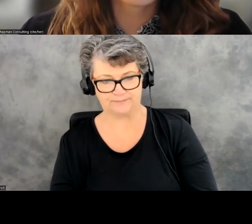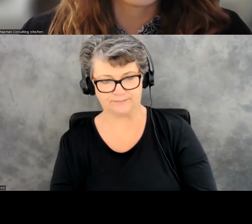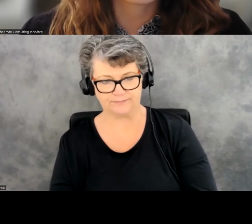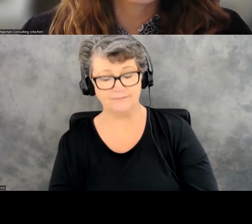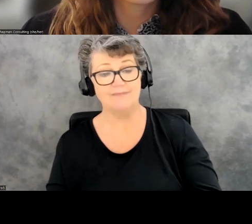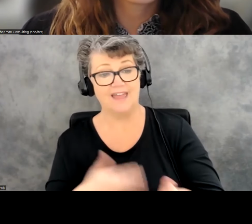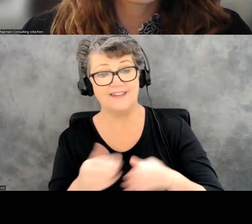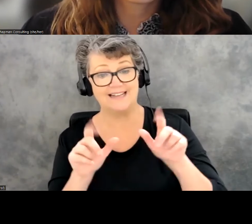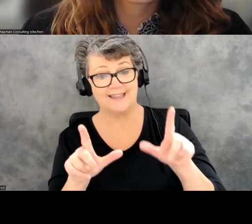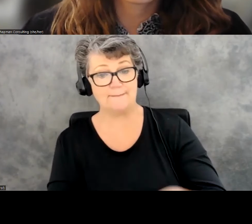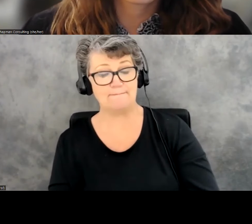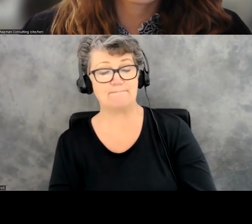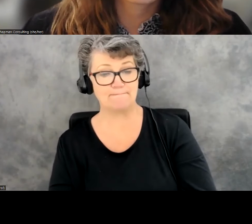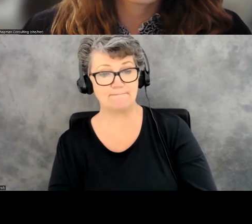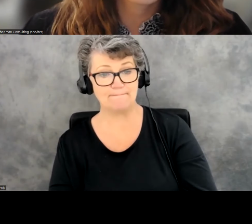Next slide, please.